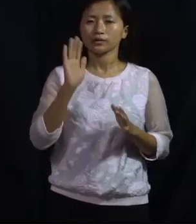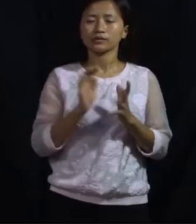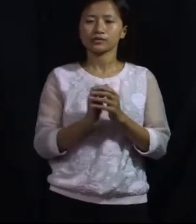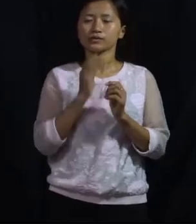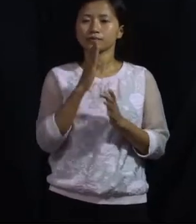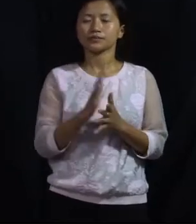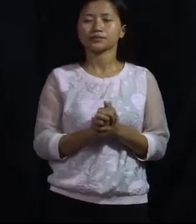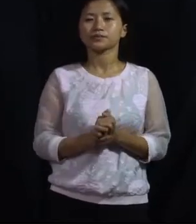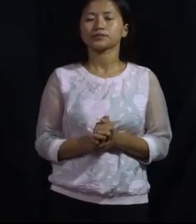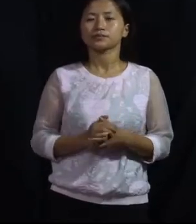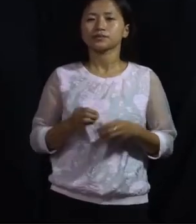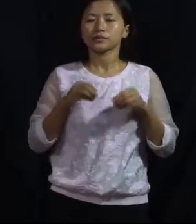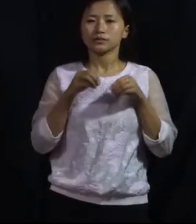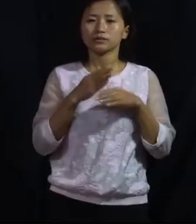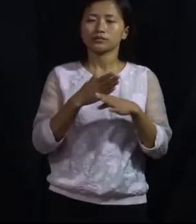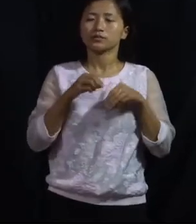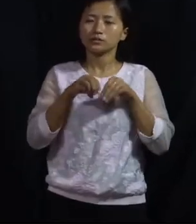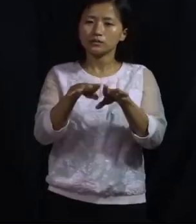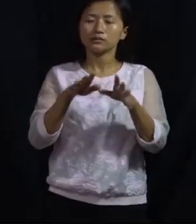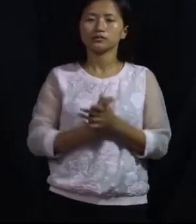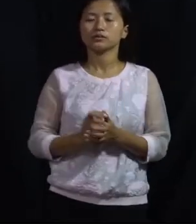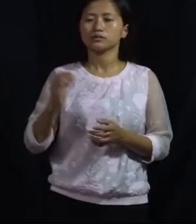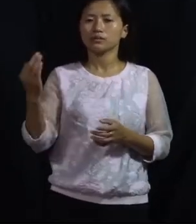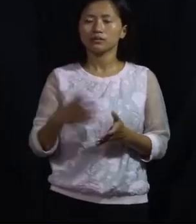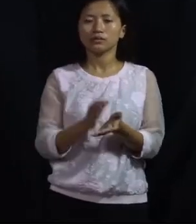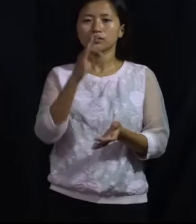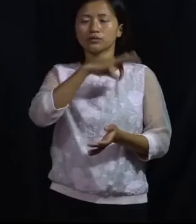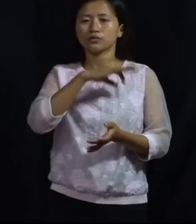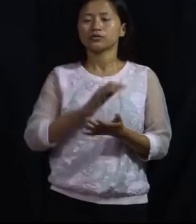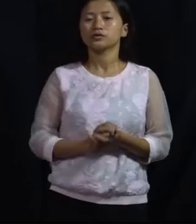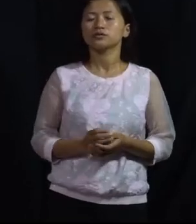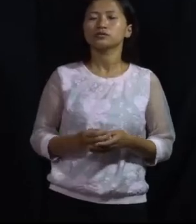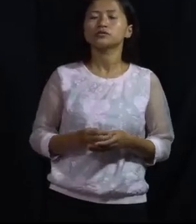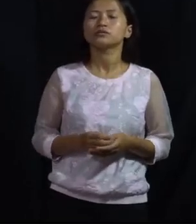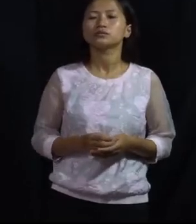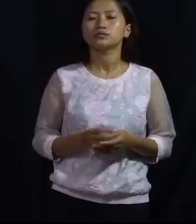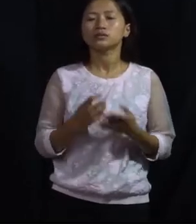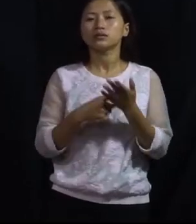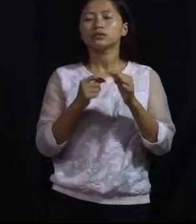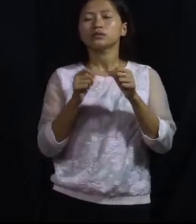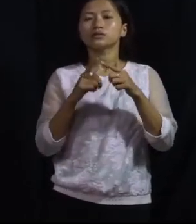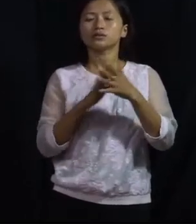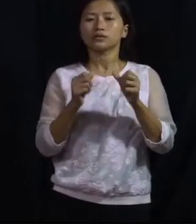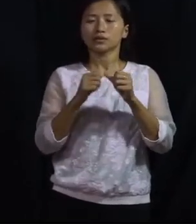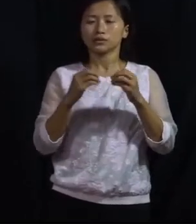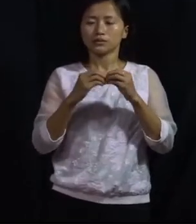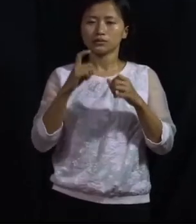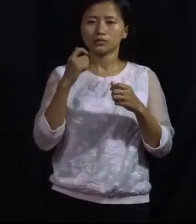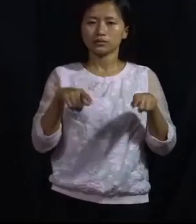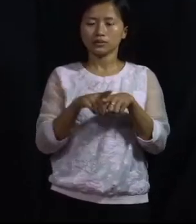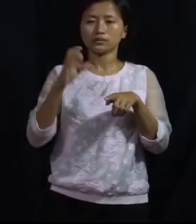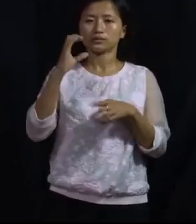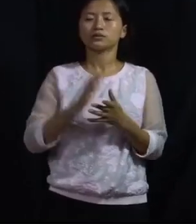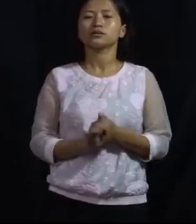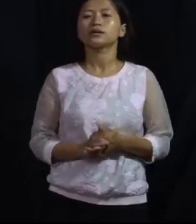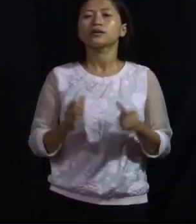be distributed in their new profit sharing ratio between A, B and C. So A